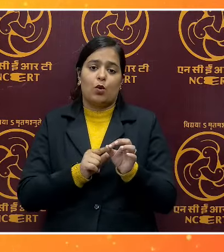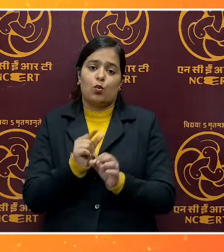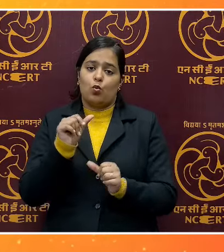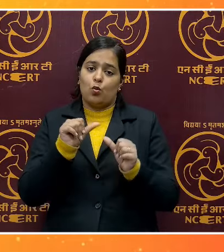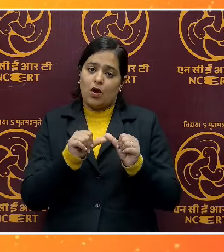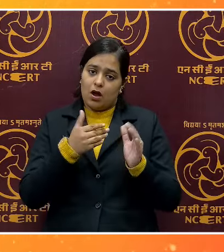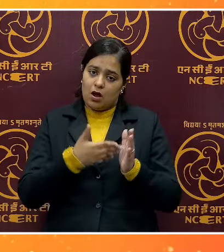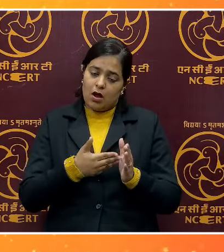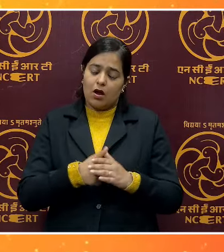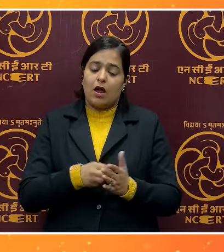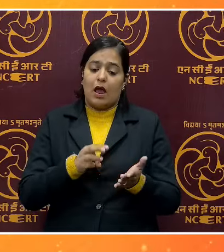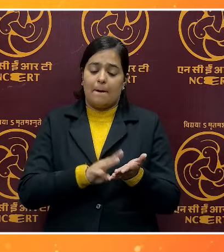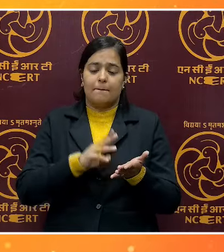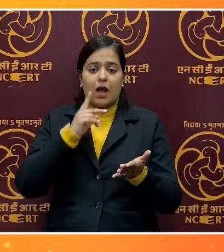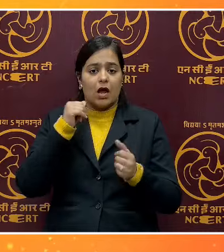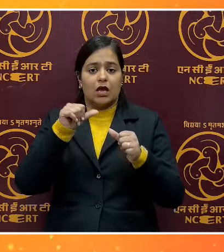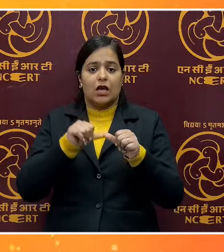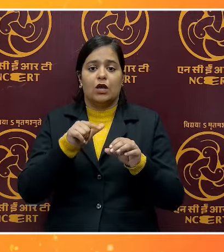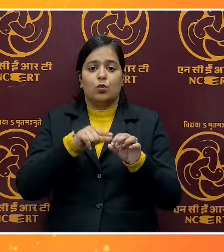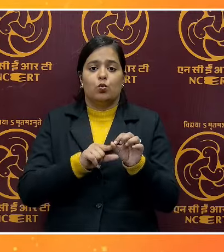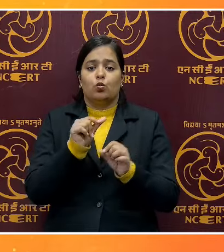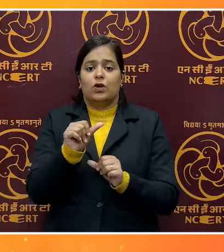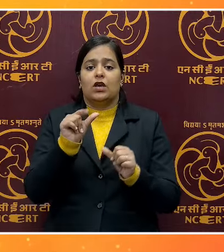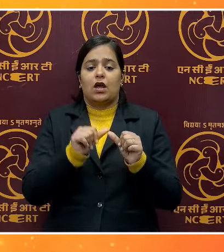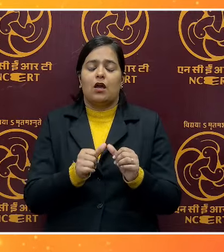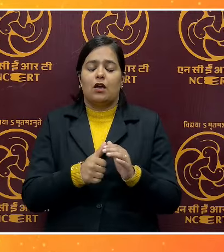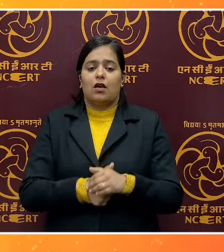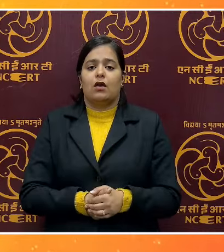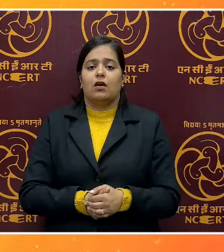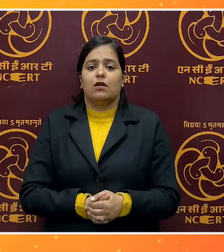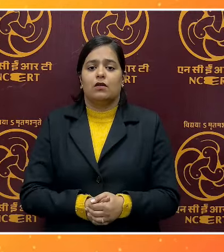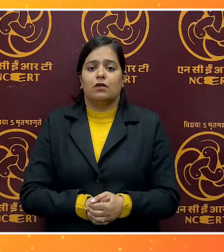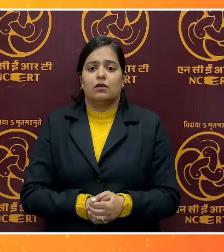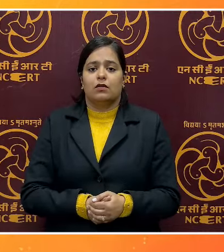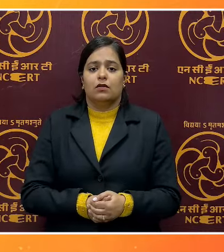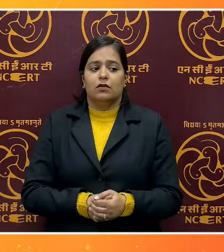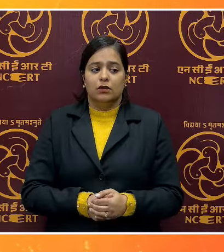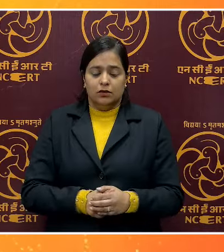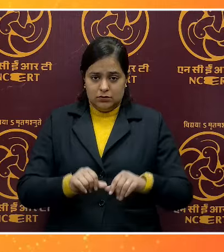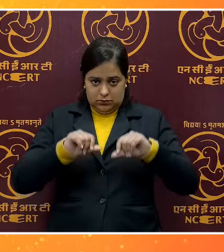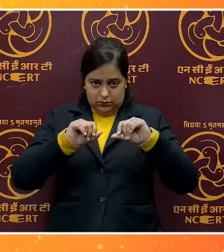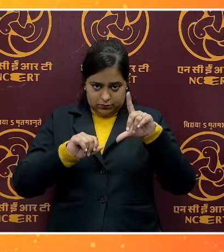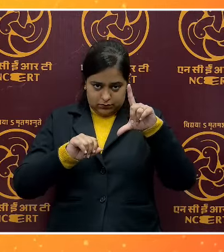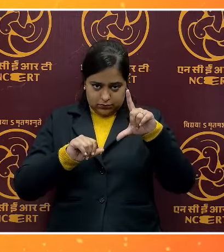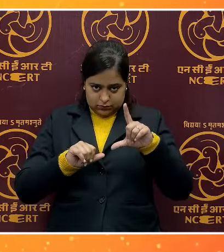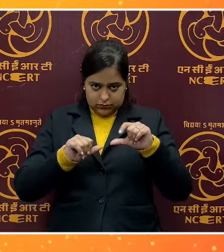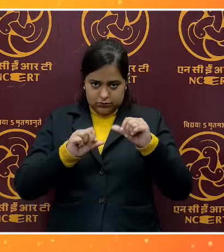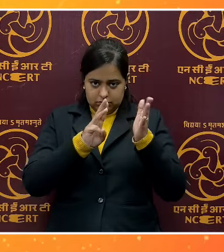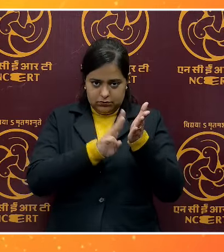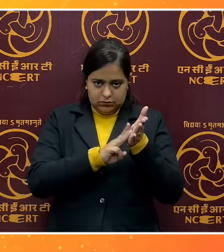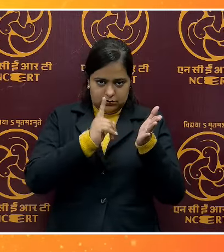Amine, aqua, AQ, that is amine. Alphabetically, amine is coming first.